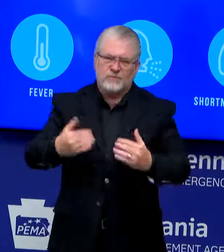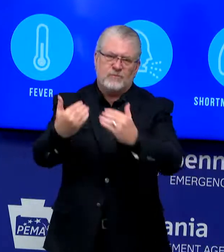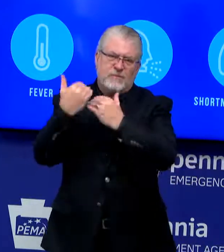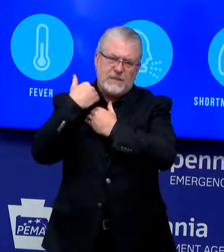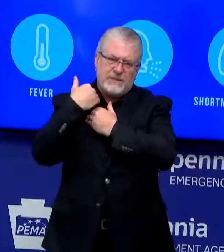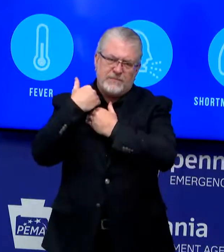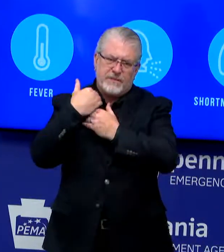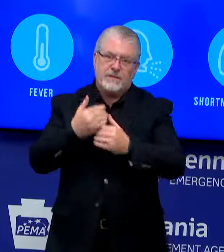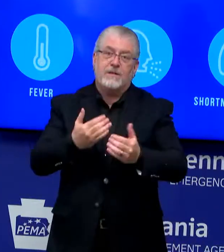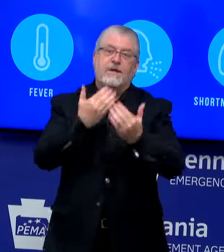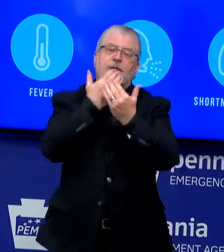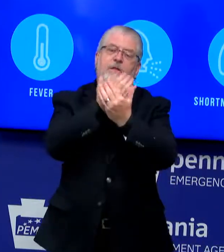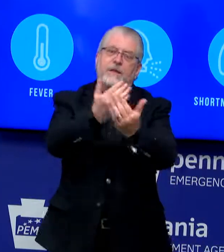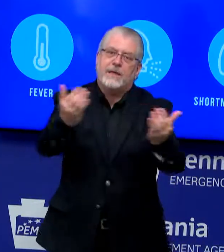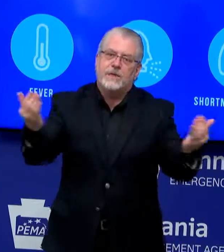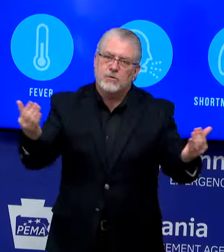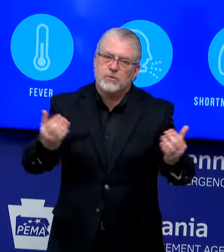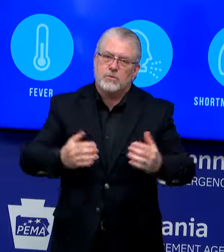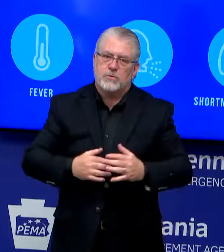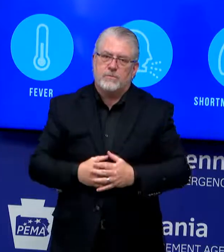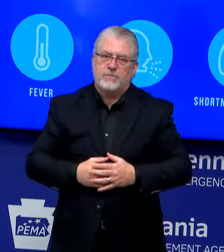Governor,